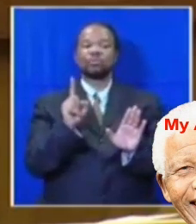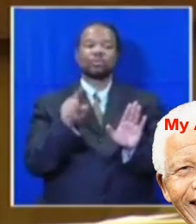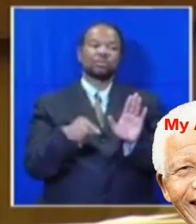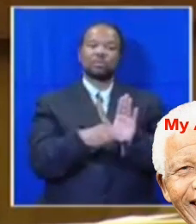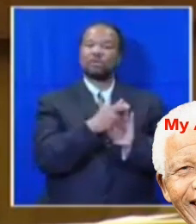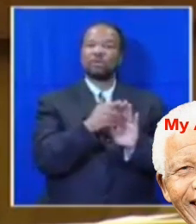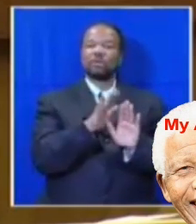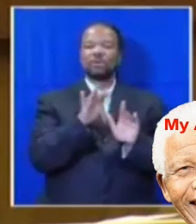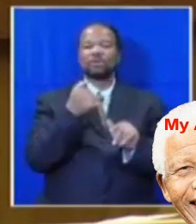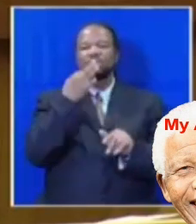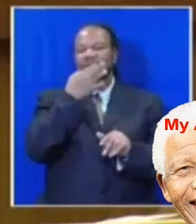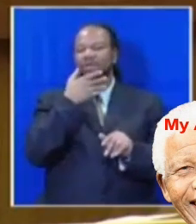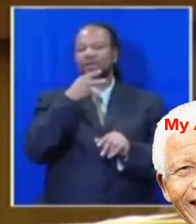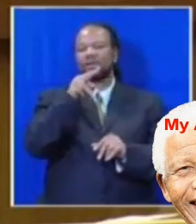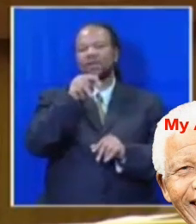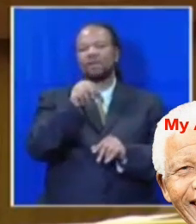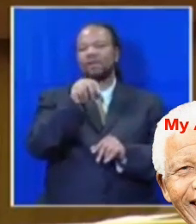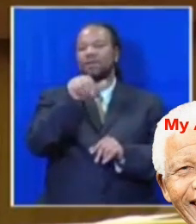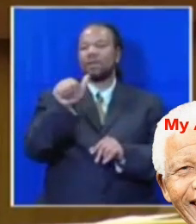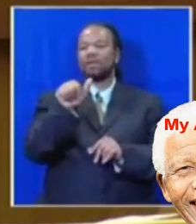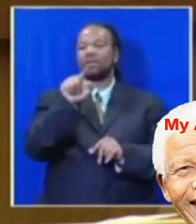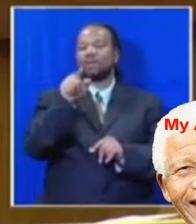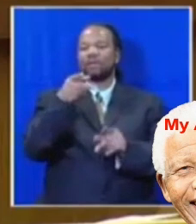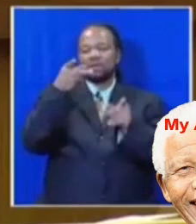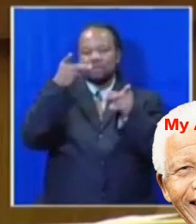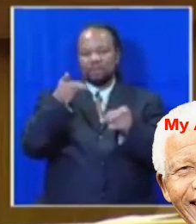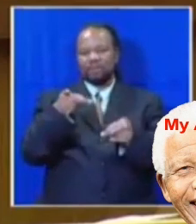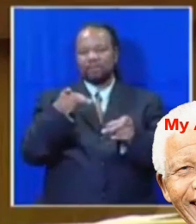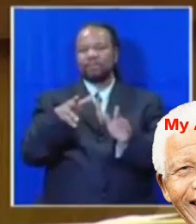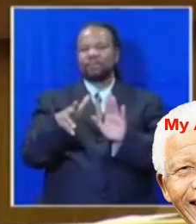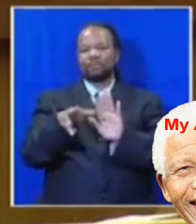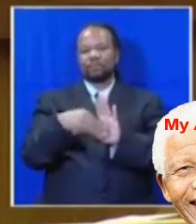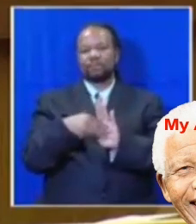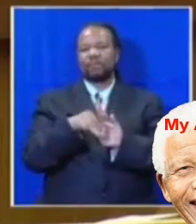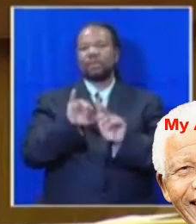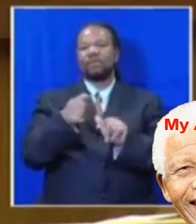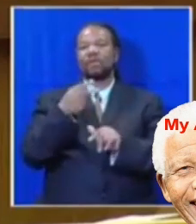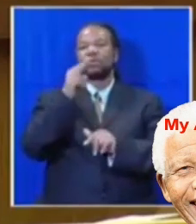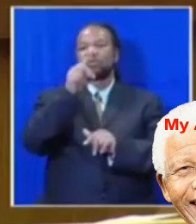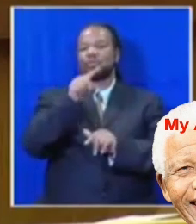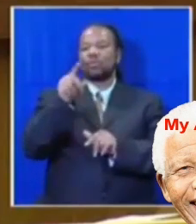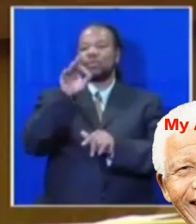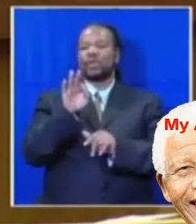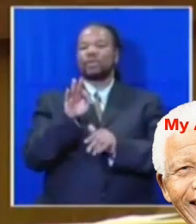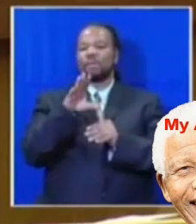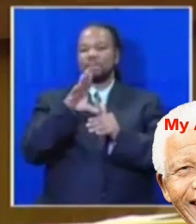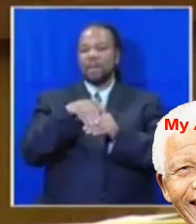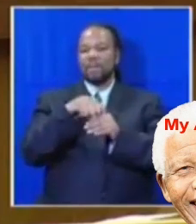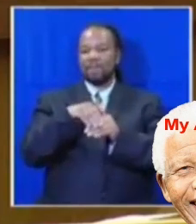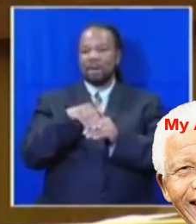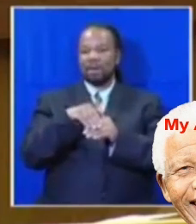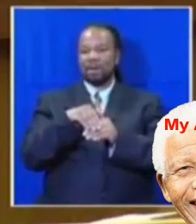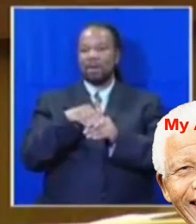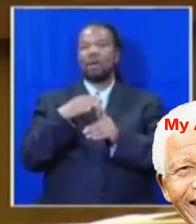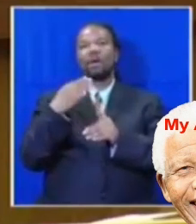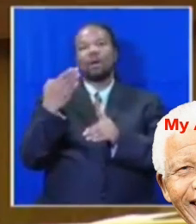National Assembly, by a resolution adopted with a supporting vote of at least 2/3 of its members, may remove the president